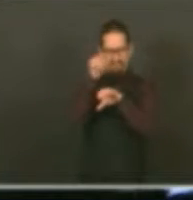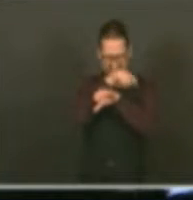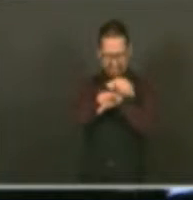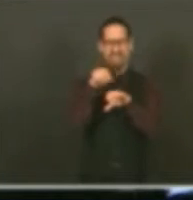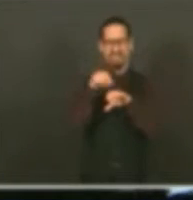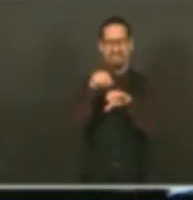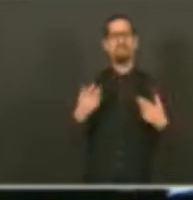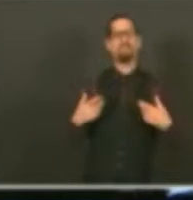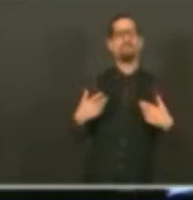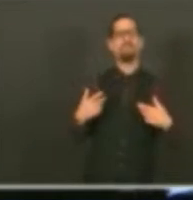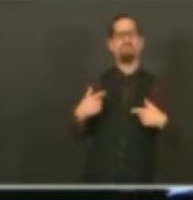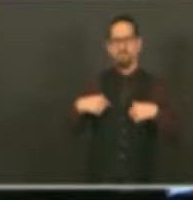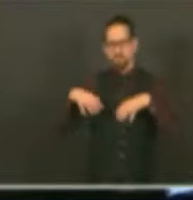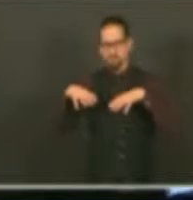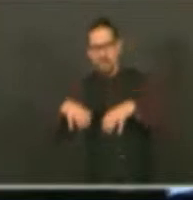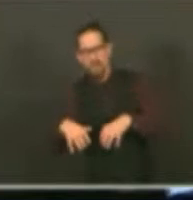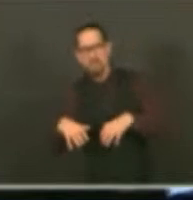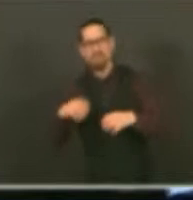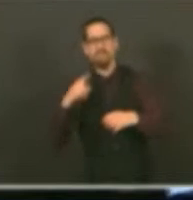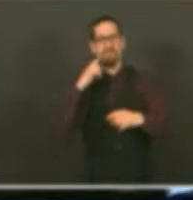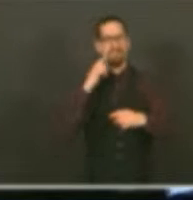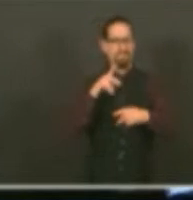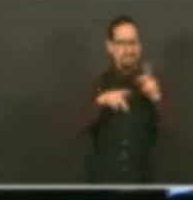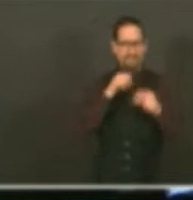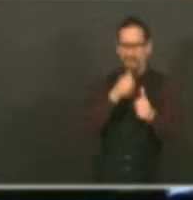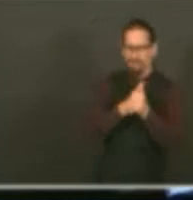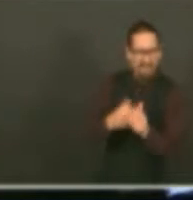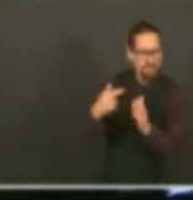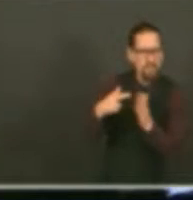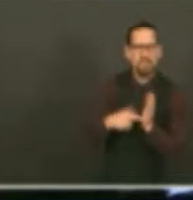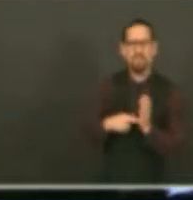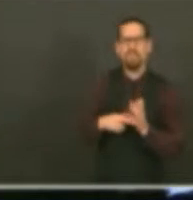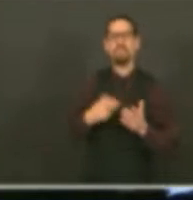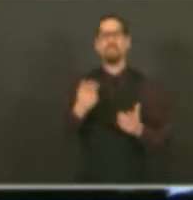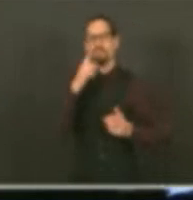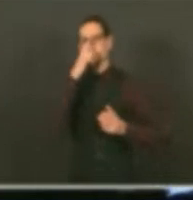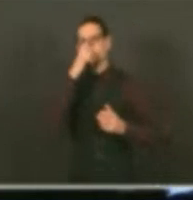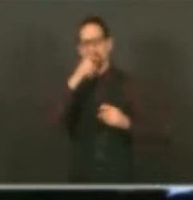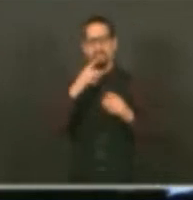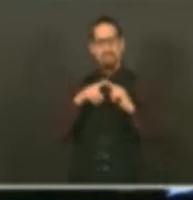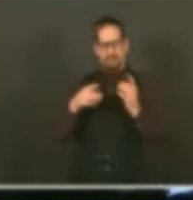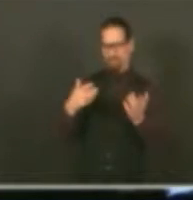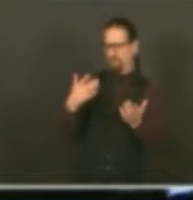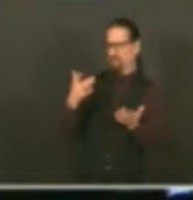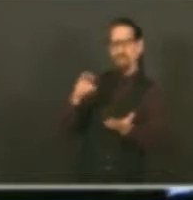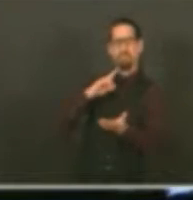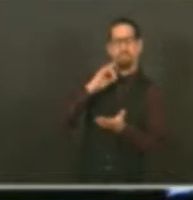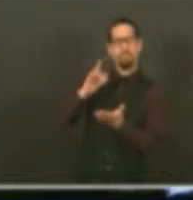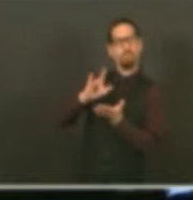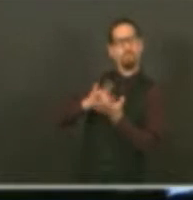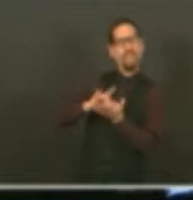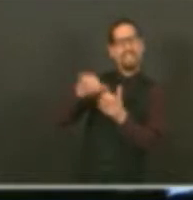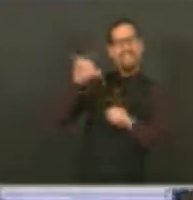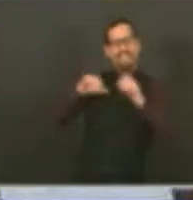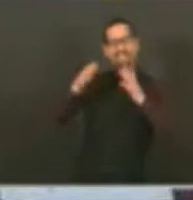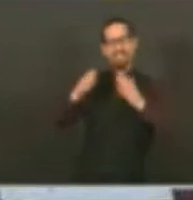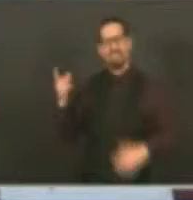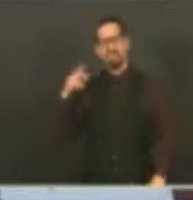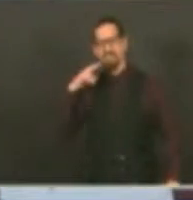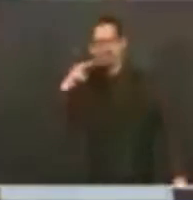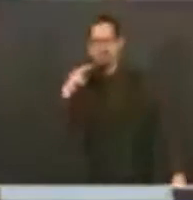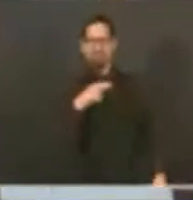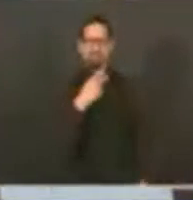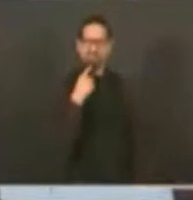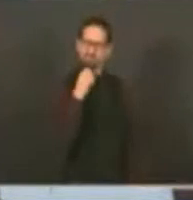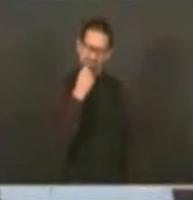say people aren't following it, it seems just to be a mystery to medical science of why it's spreading so rapidly. Yeah. So listen,